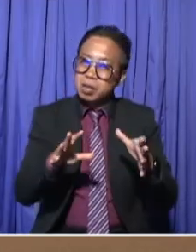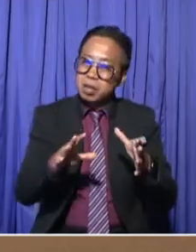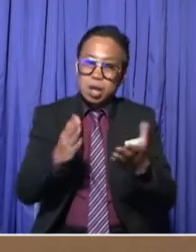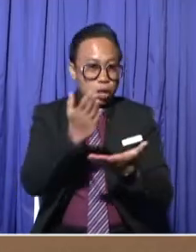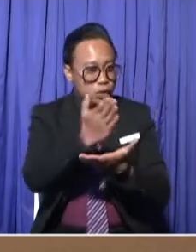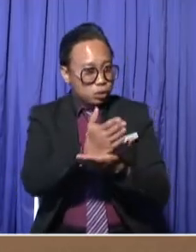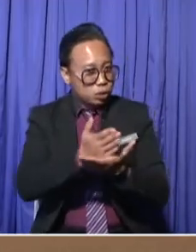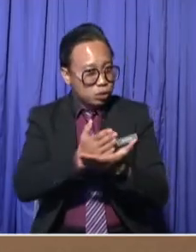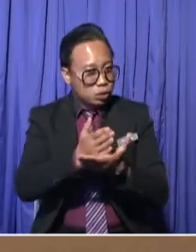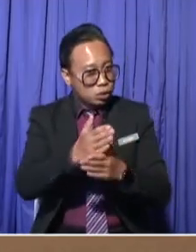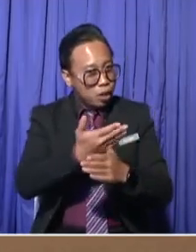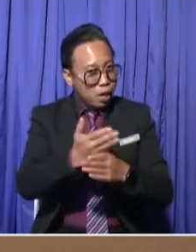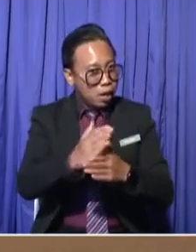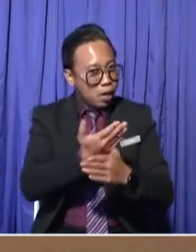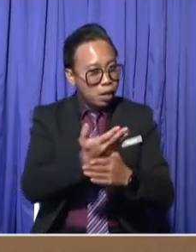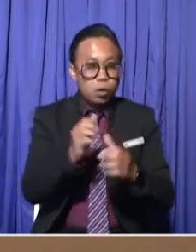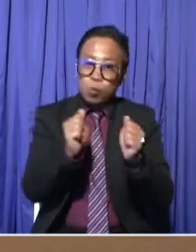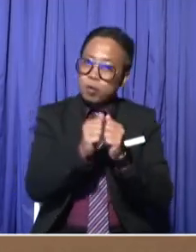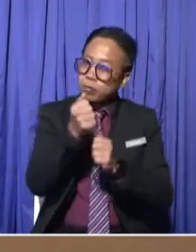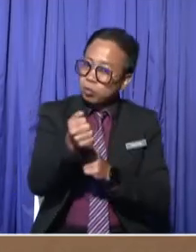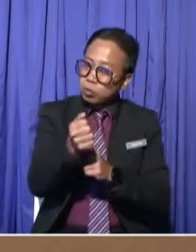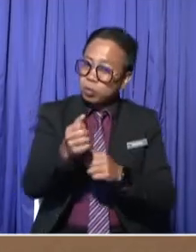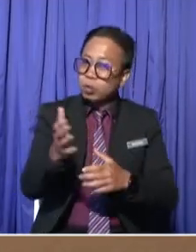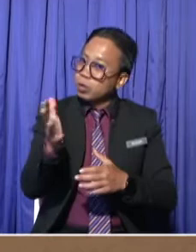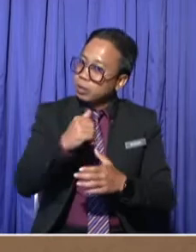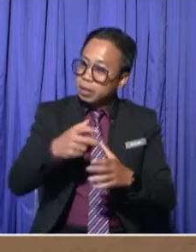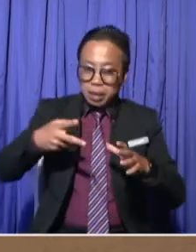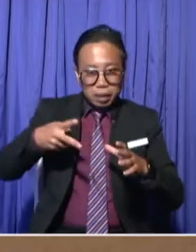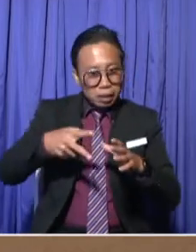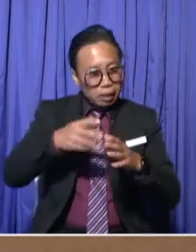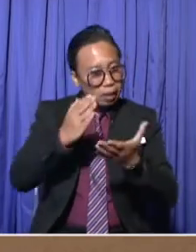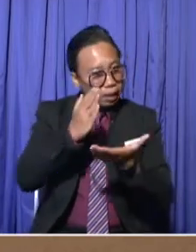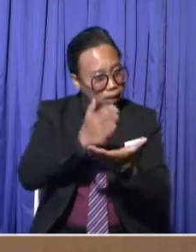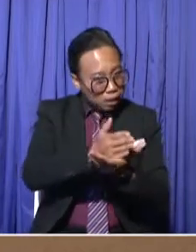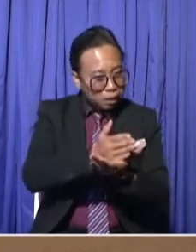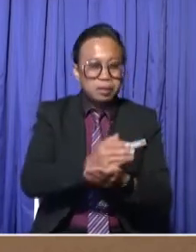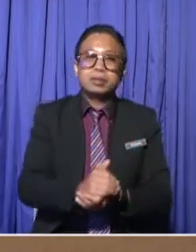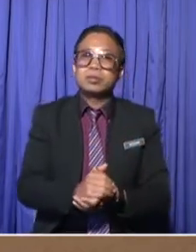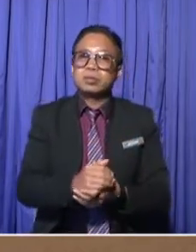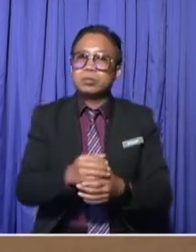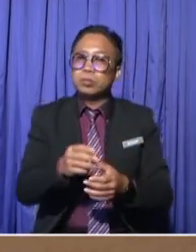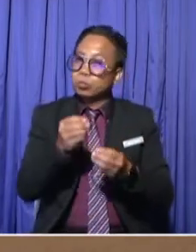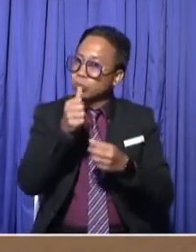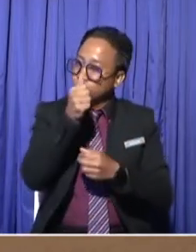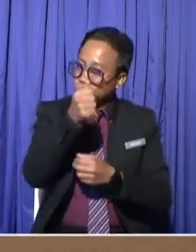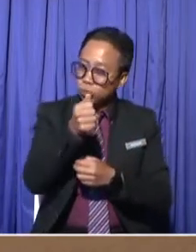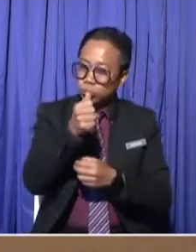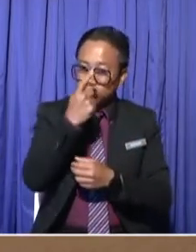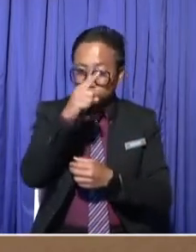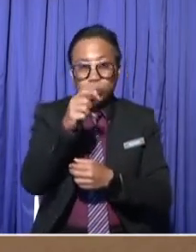to share it with you, let me cut this cake equally for the both of